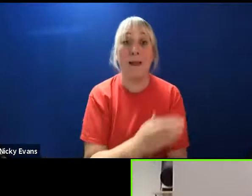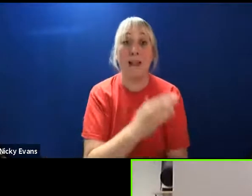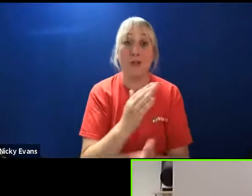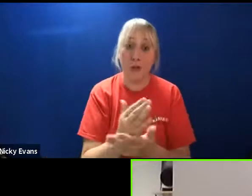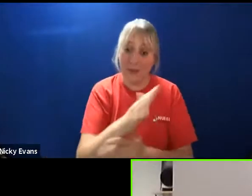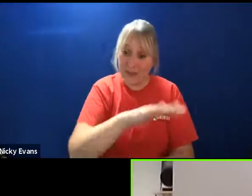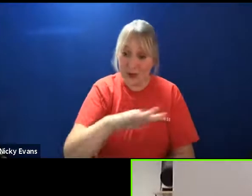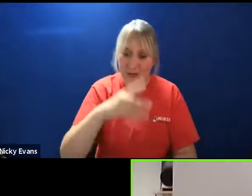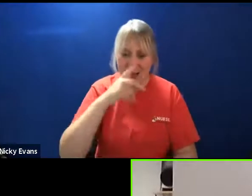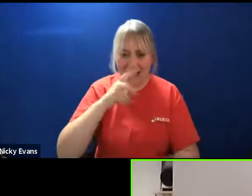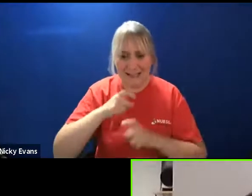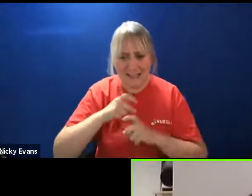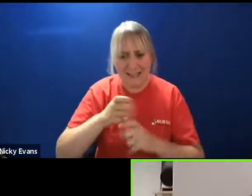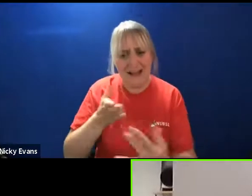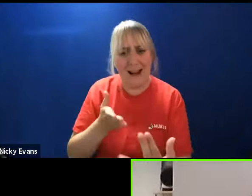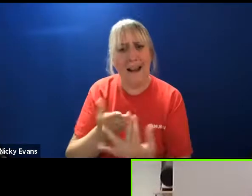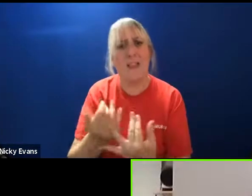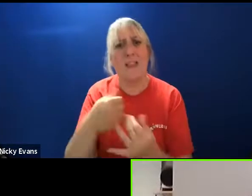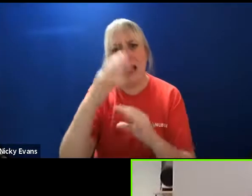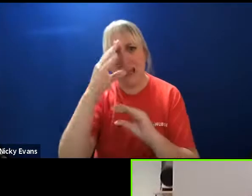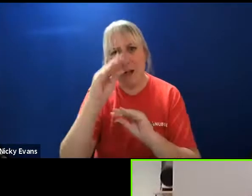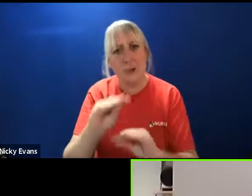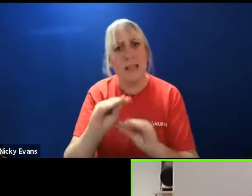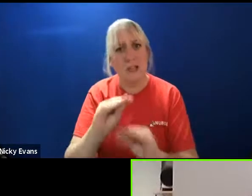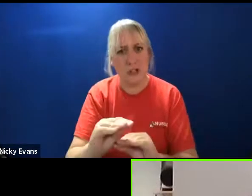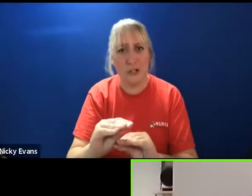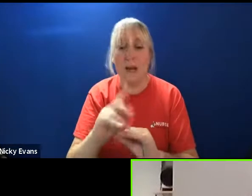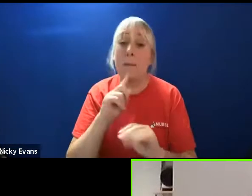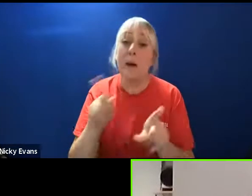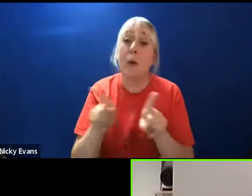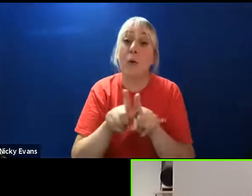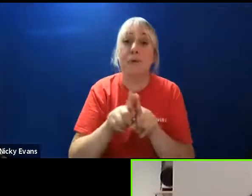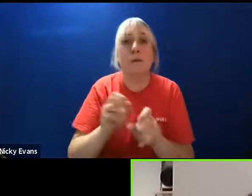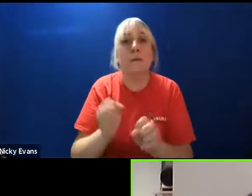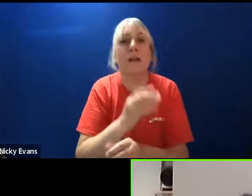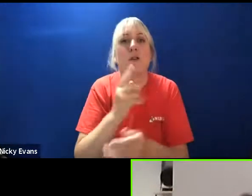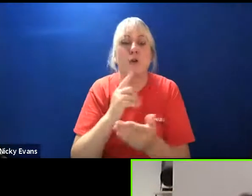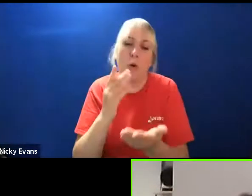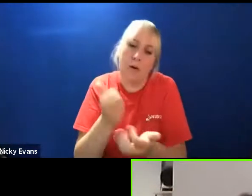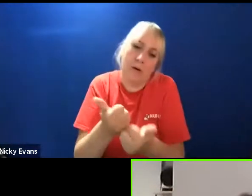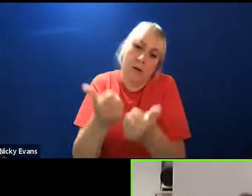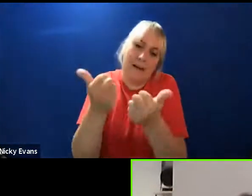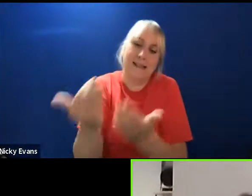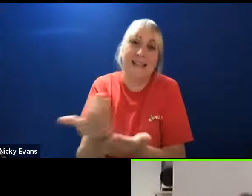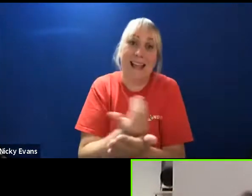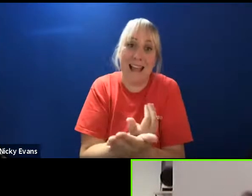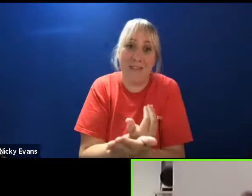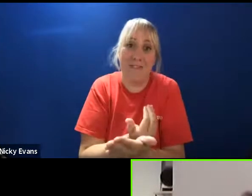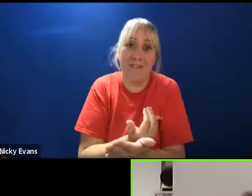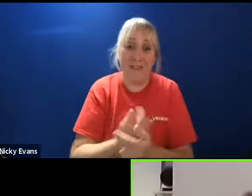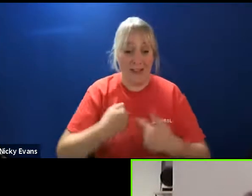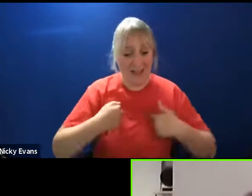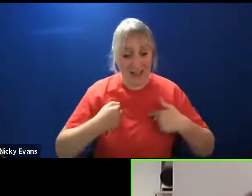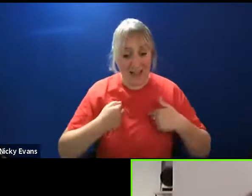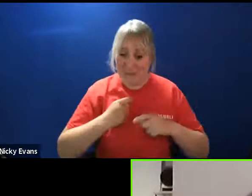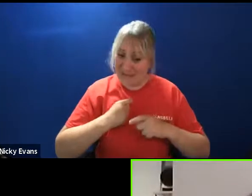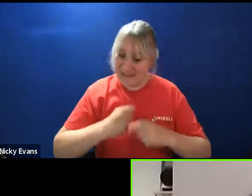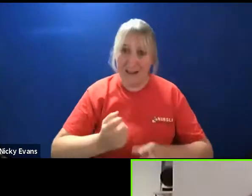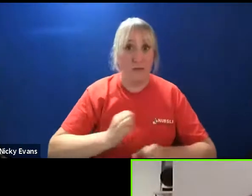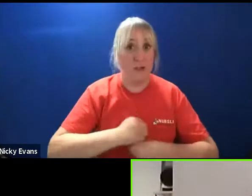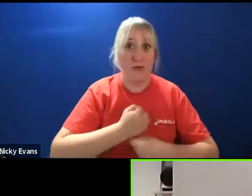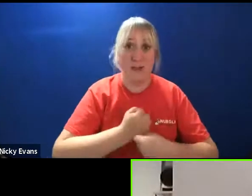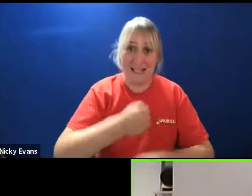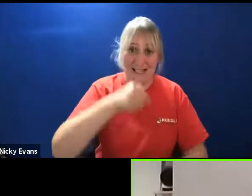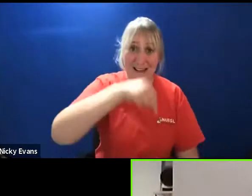deserve, but also to ensure that this is done in the safest possible way. I still find it really frustrating that in the UK, we